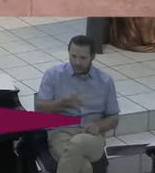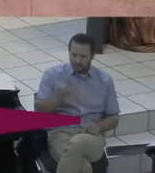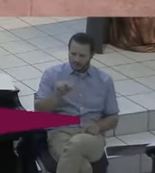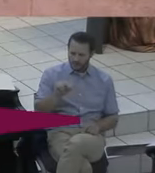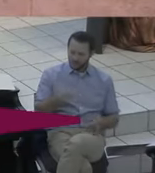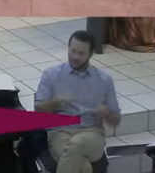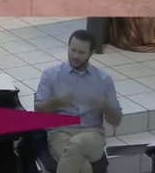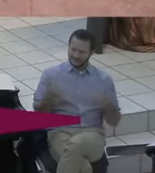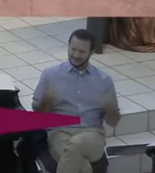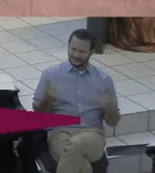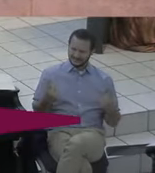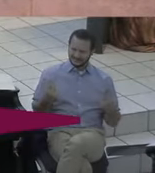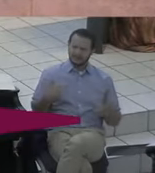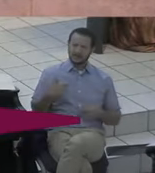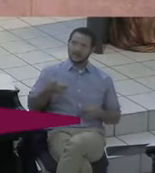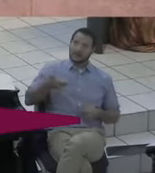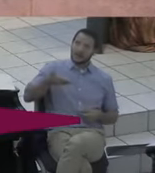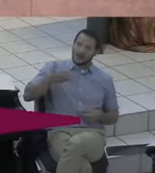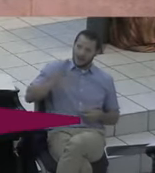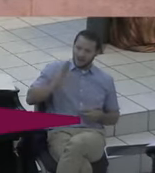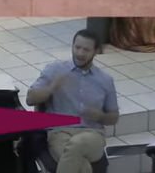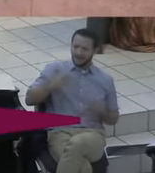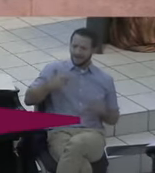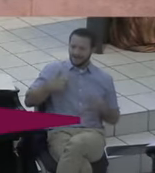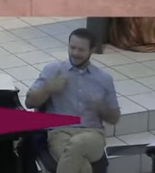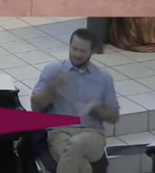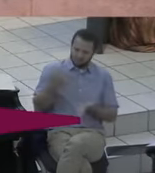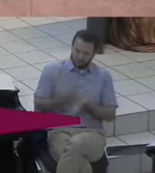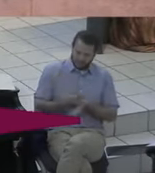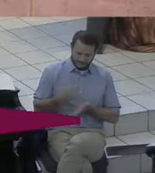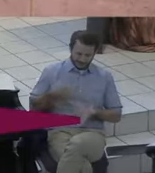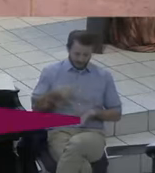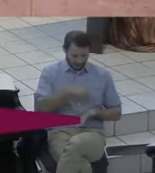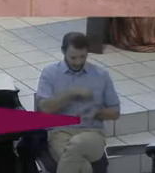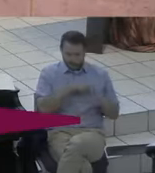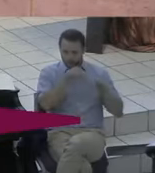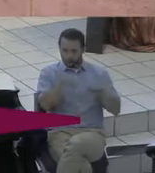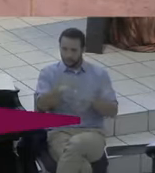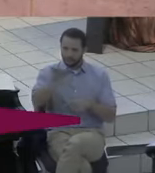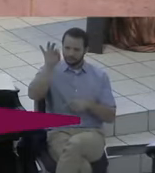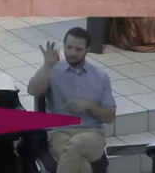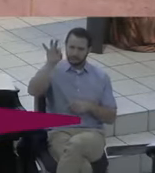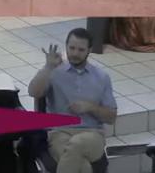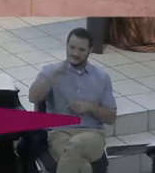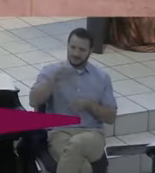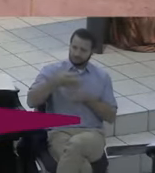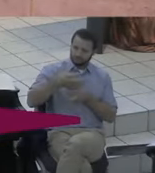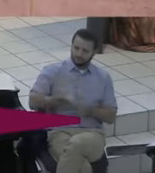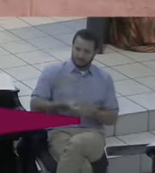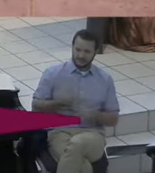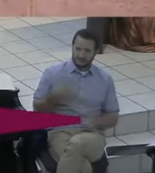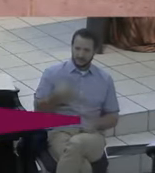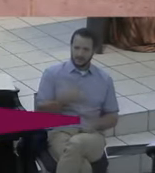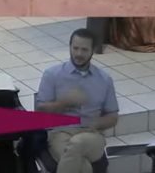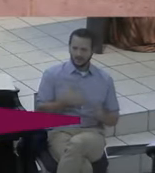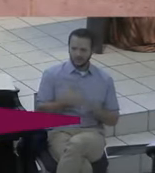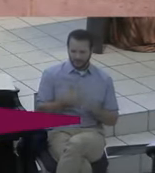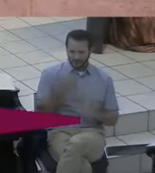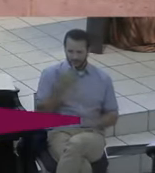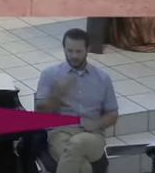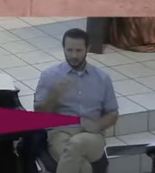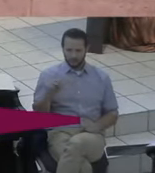the opposite. God has approved us to preach and has trusted us with the good